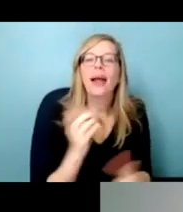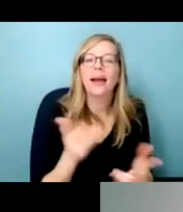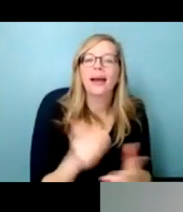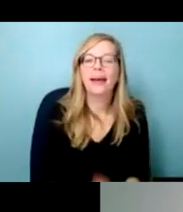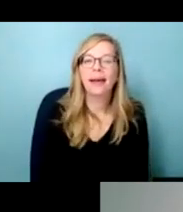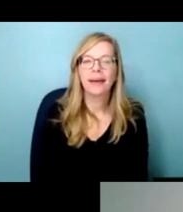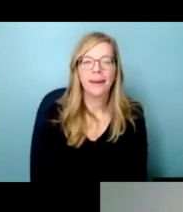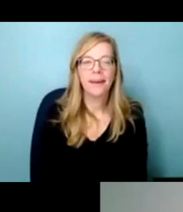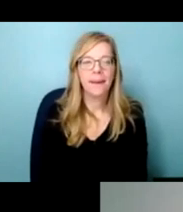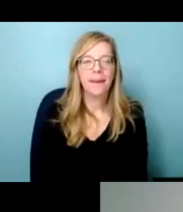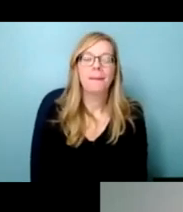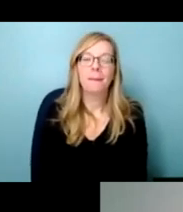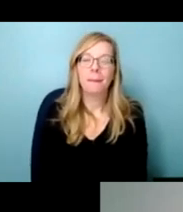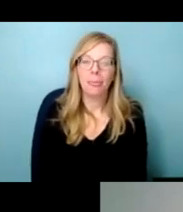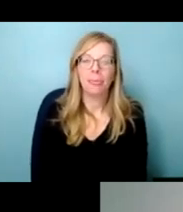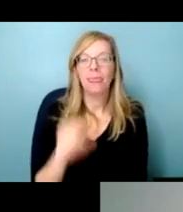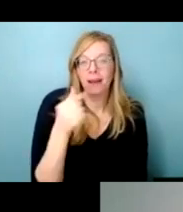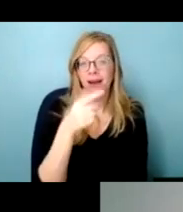Okay. Well.